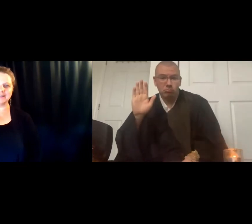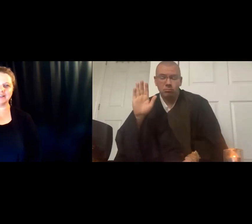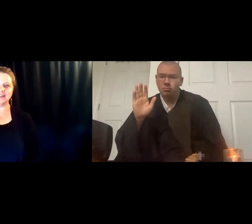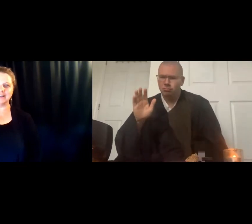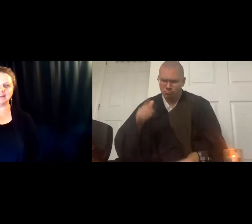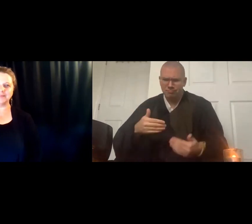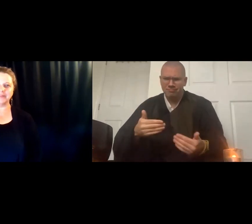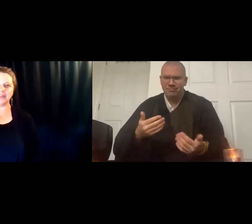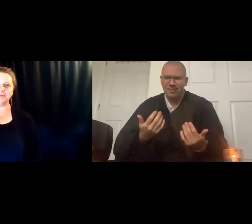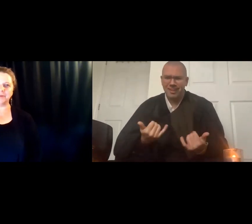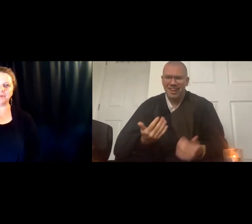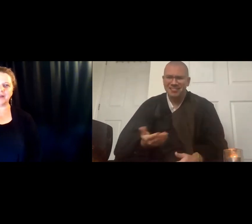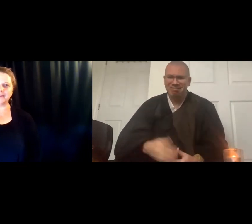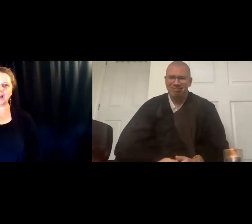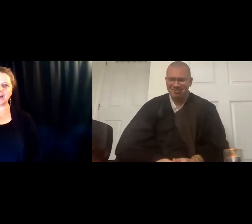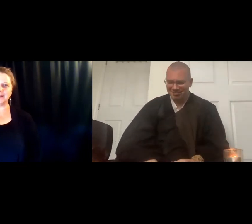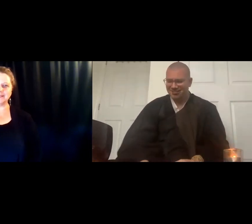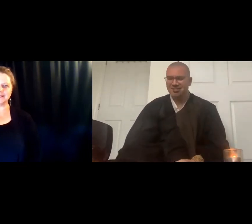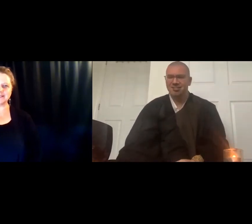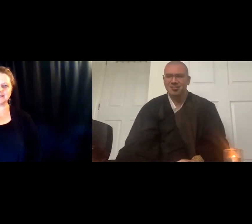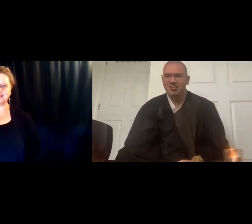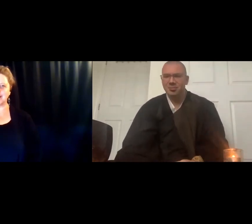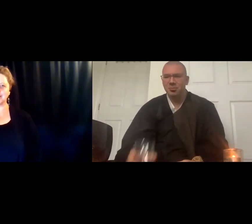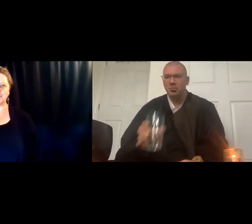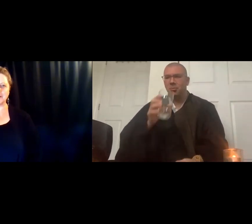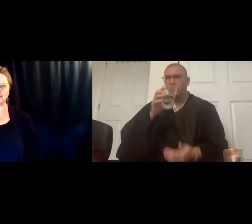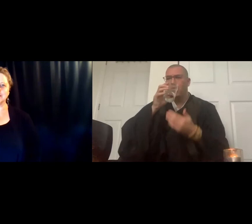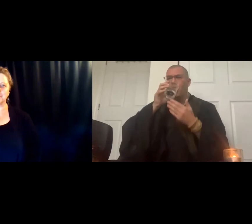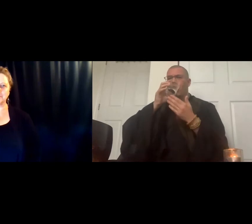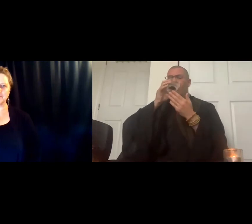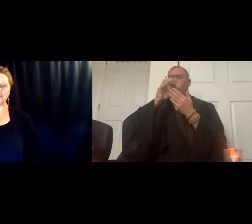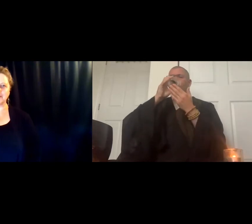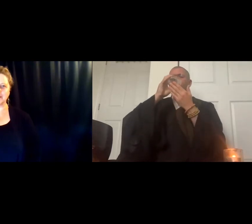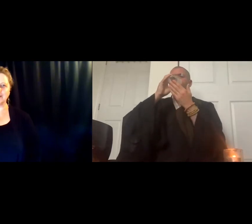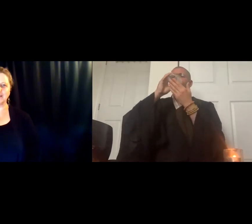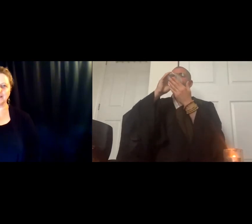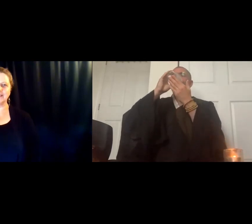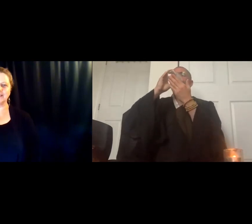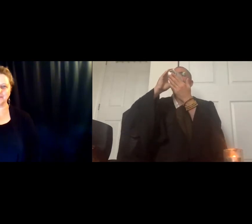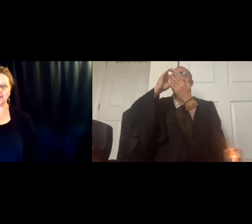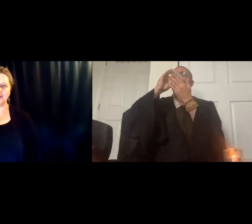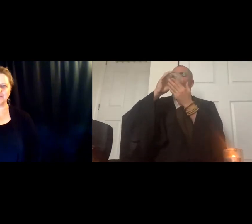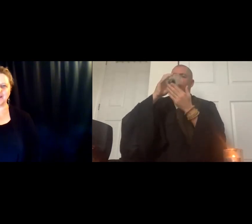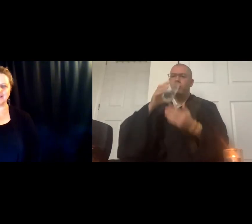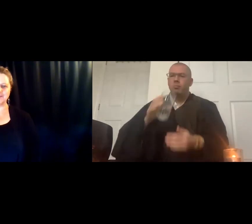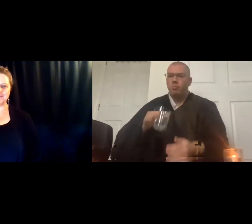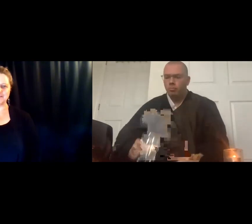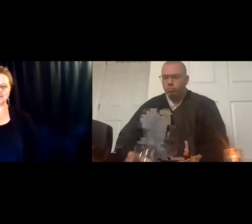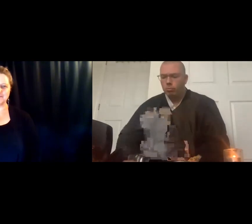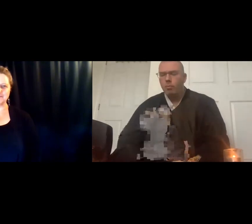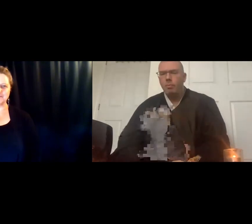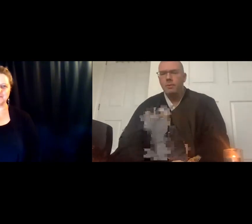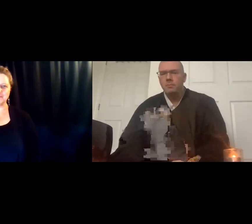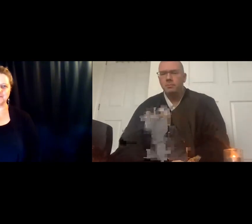felt. If people have comments and questions, we will definitely entertain